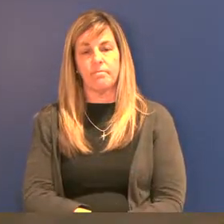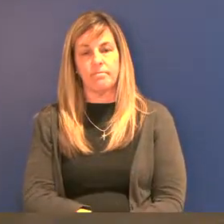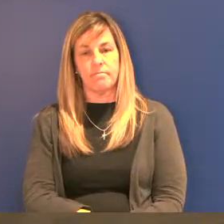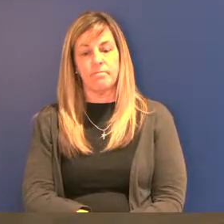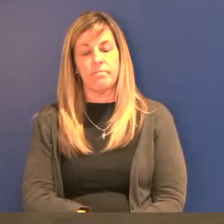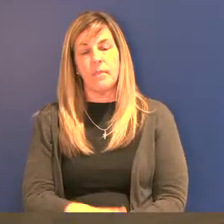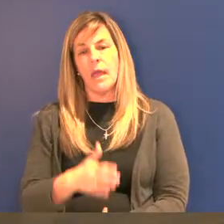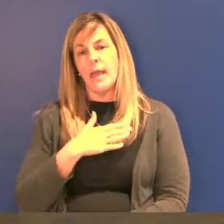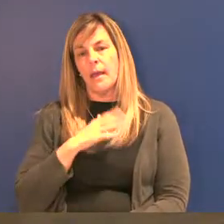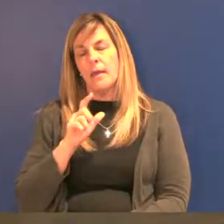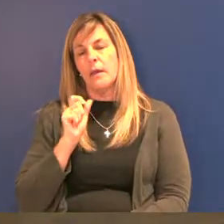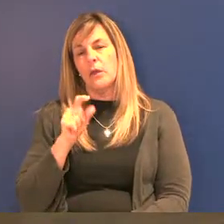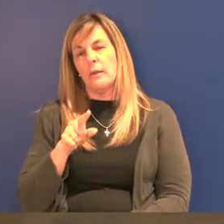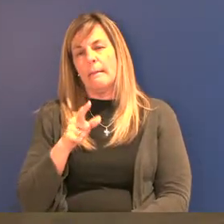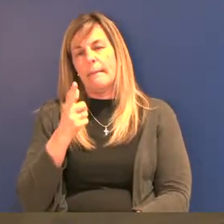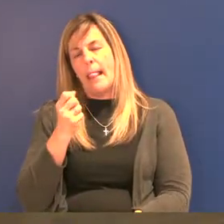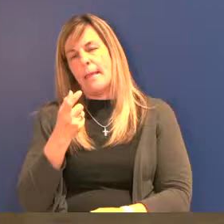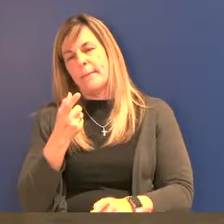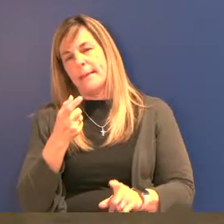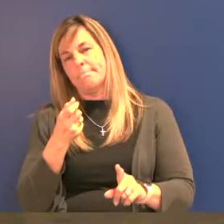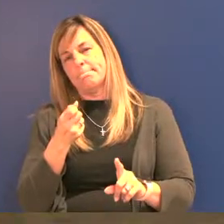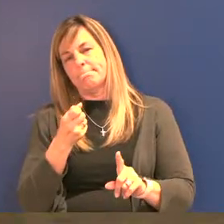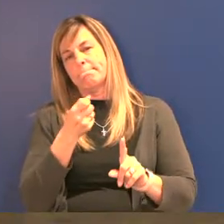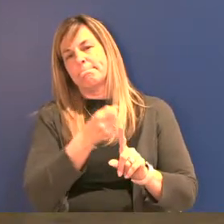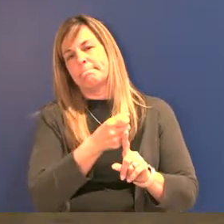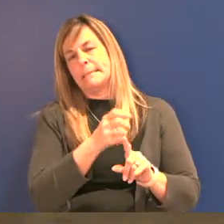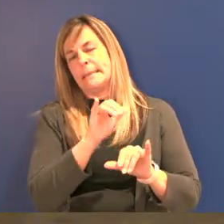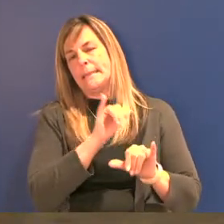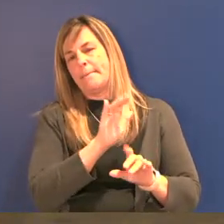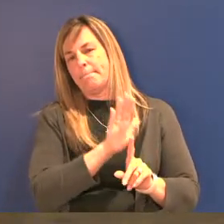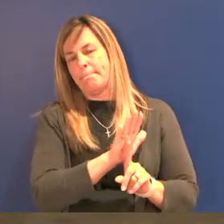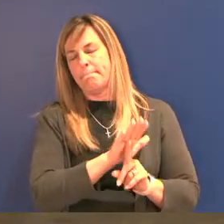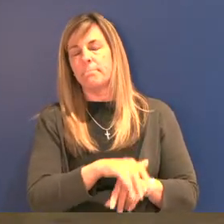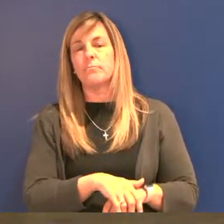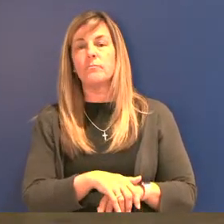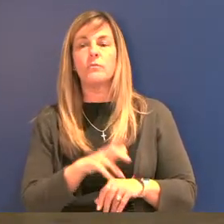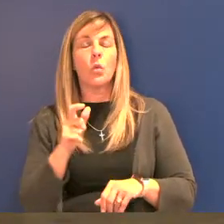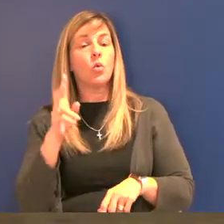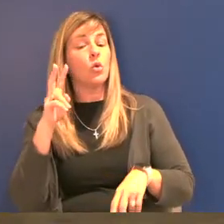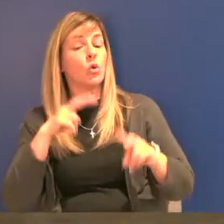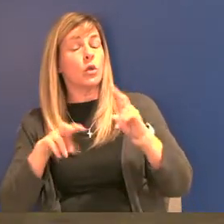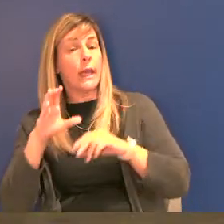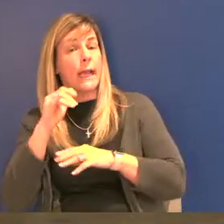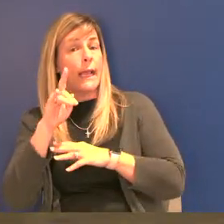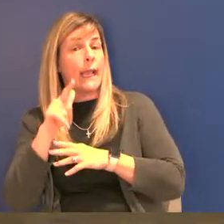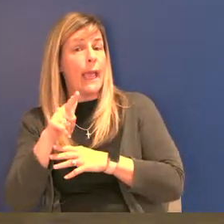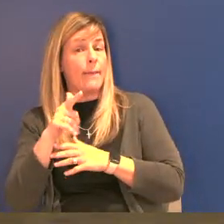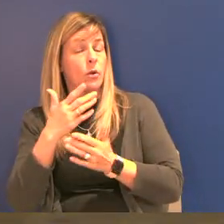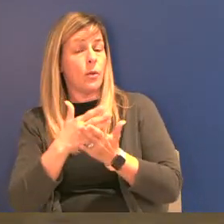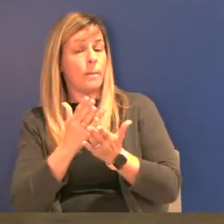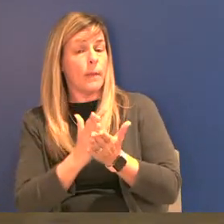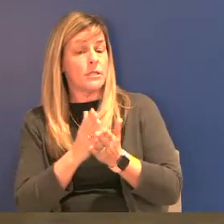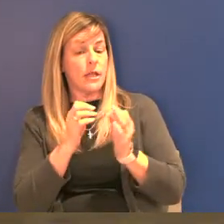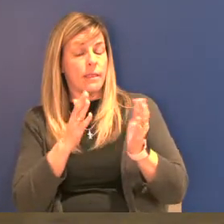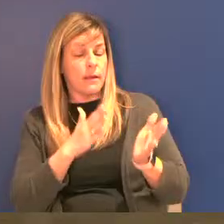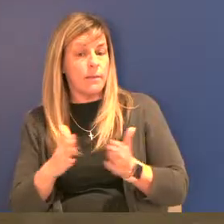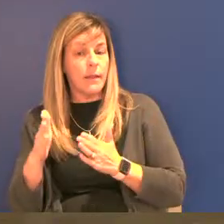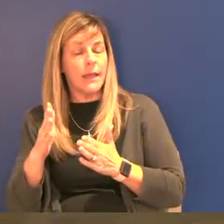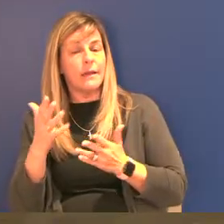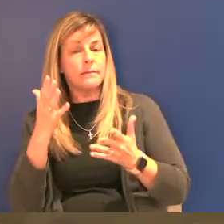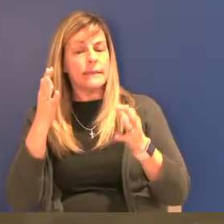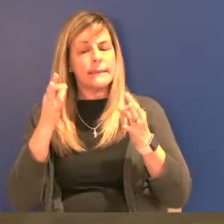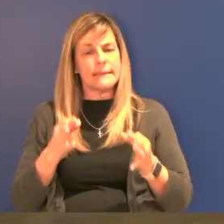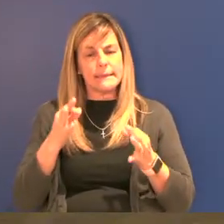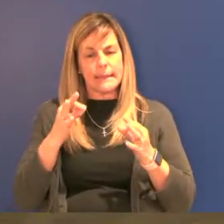My question is kind of pinging off that one a little bit. Is when you're looking at the capital plan and deciding